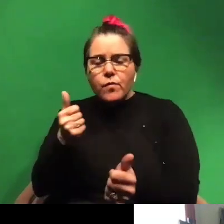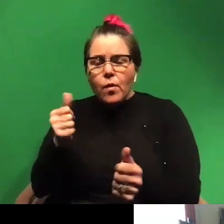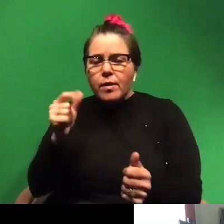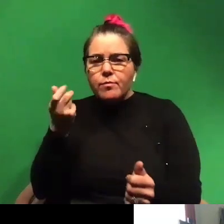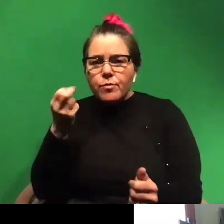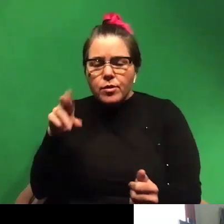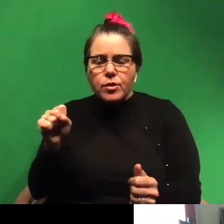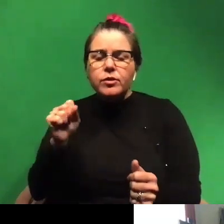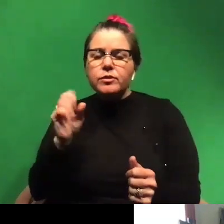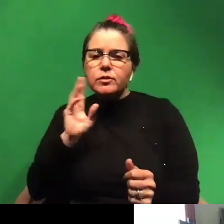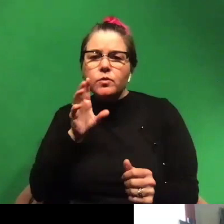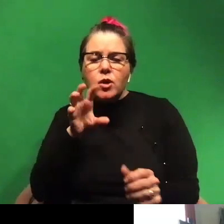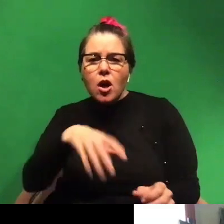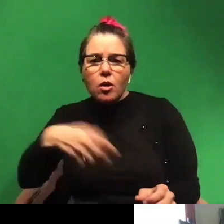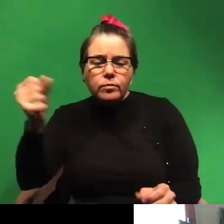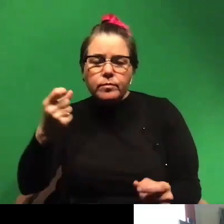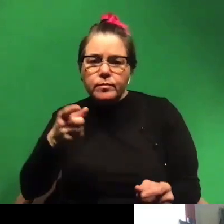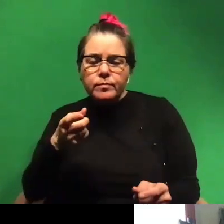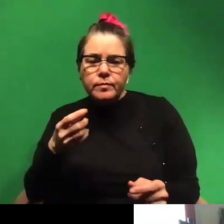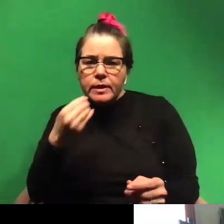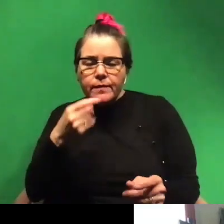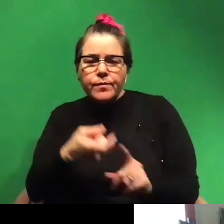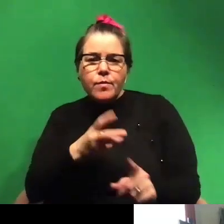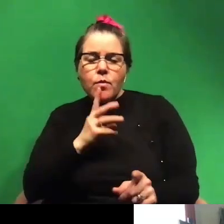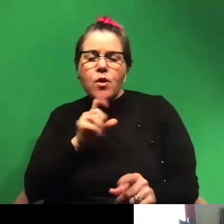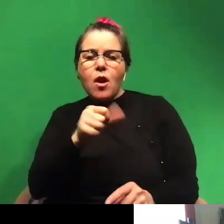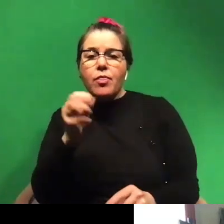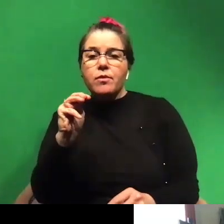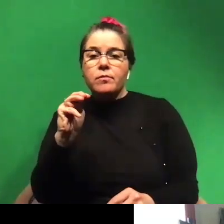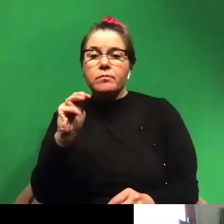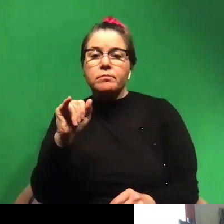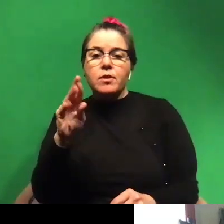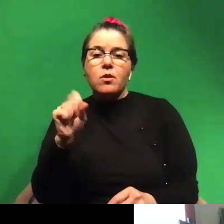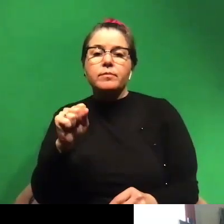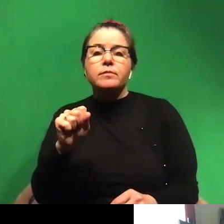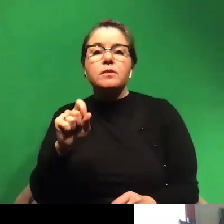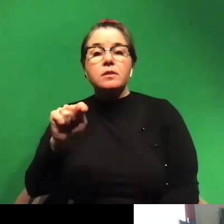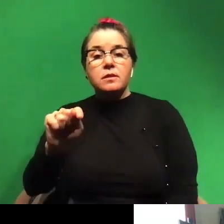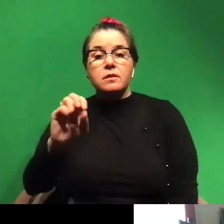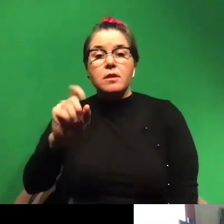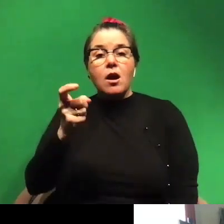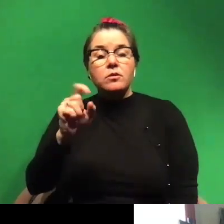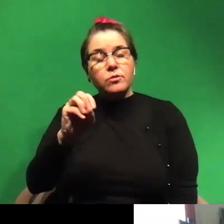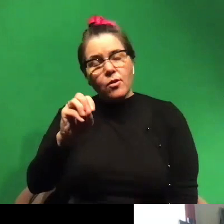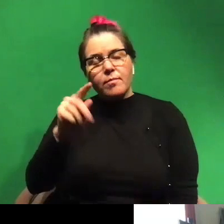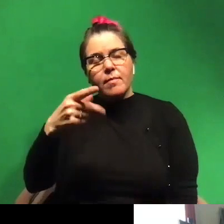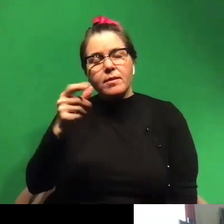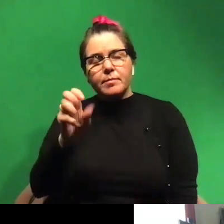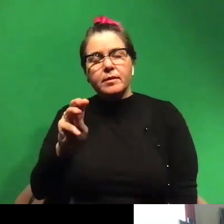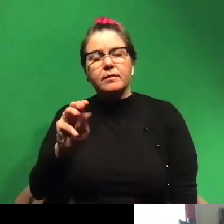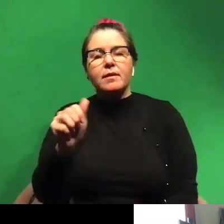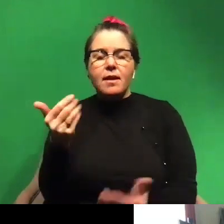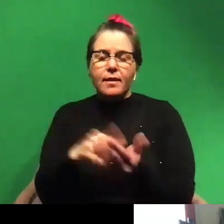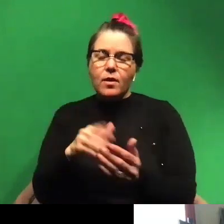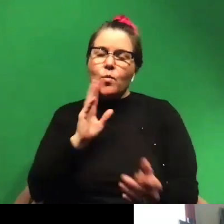and grab fish out of the water. There are other microbes, toxoplasma again, that will change the behavior of the